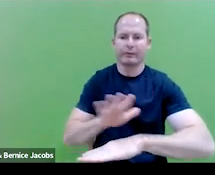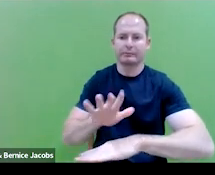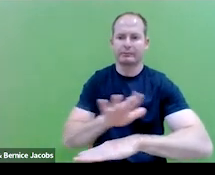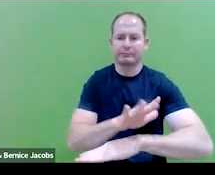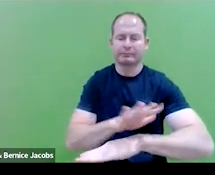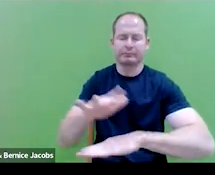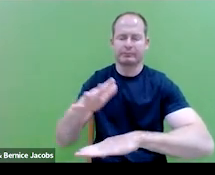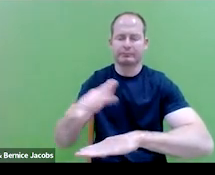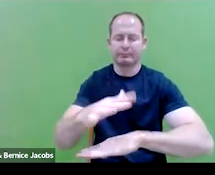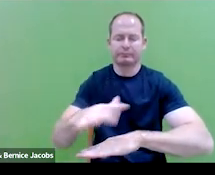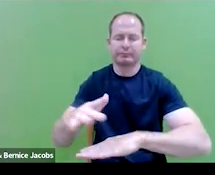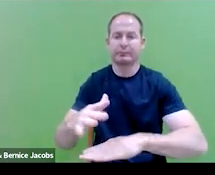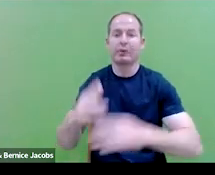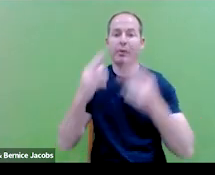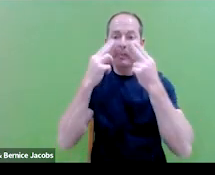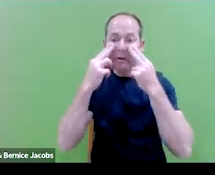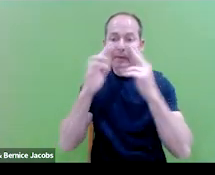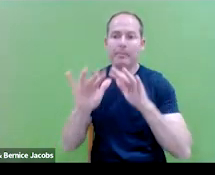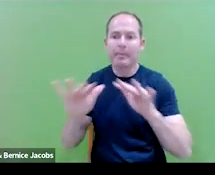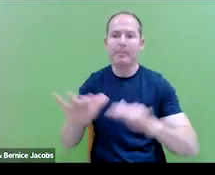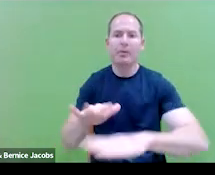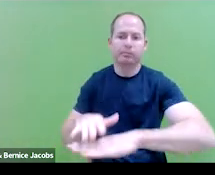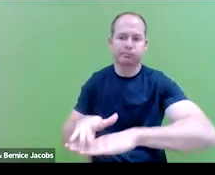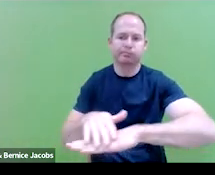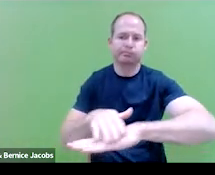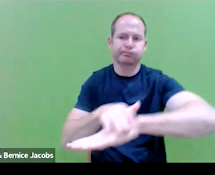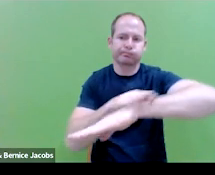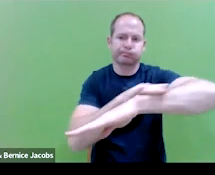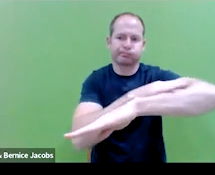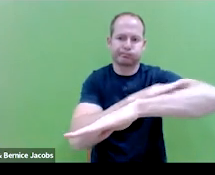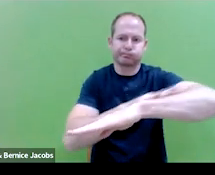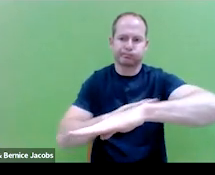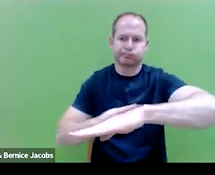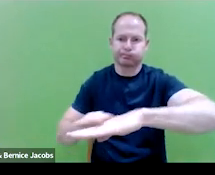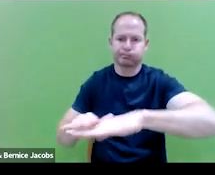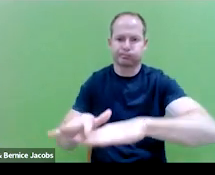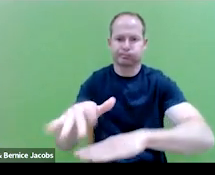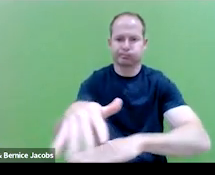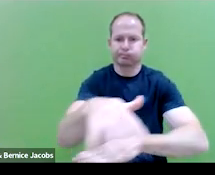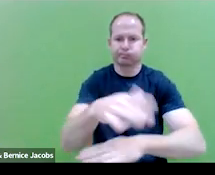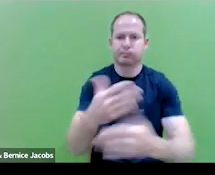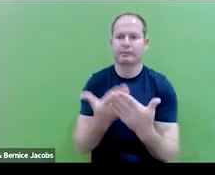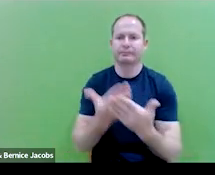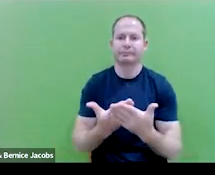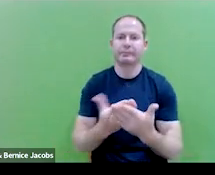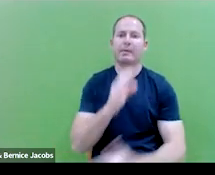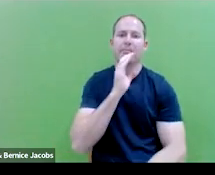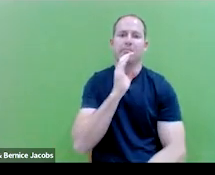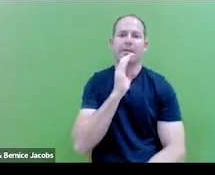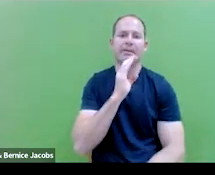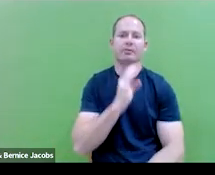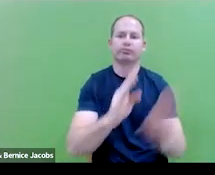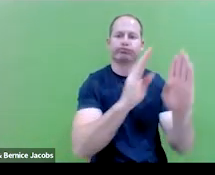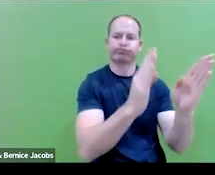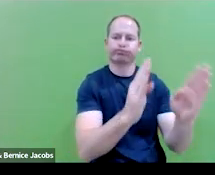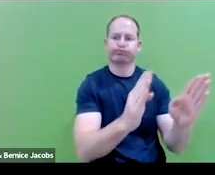to orientate people and beneficial to a broad range of users beyond just being a sculpture or things for